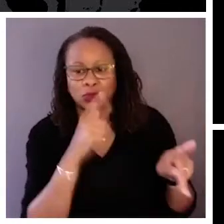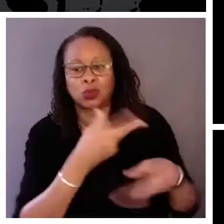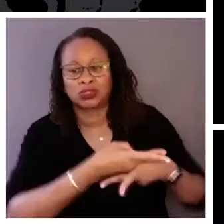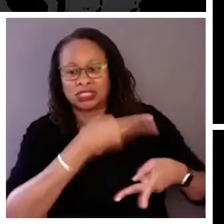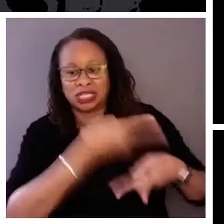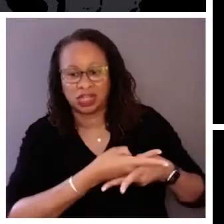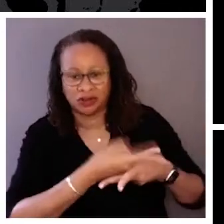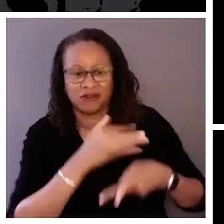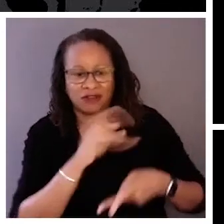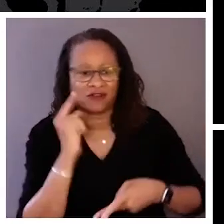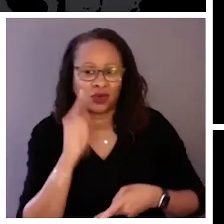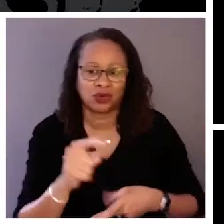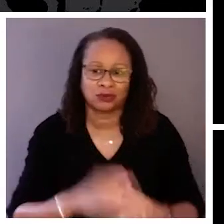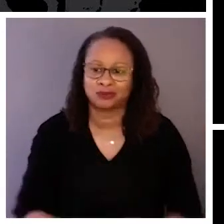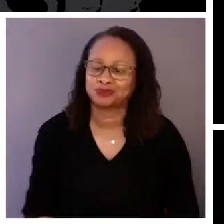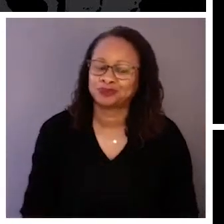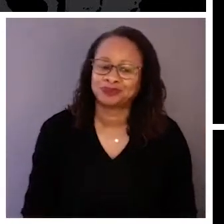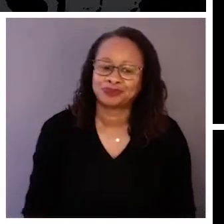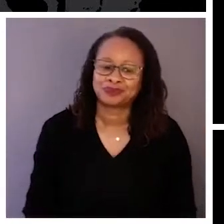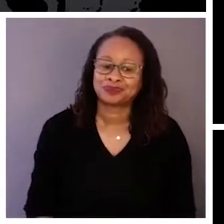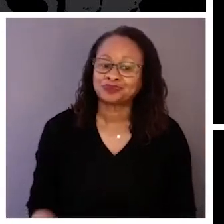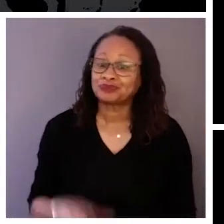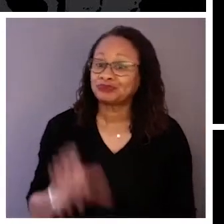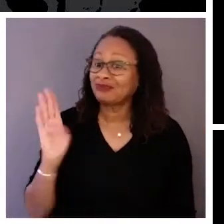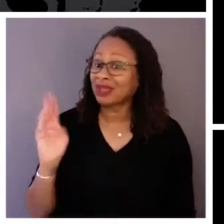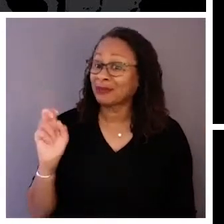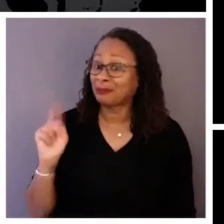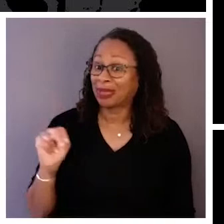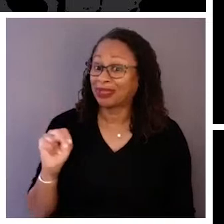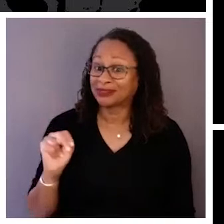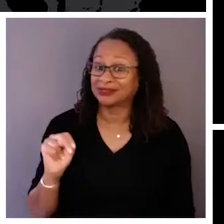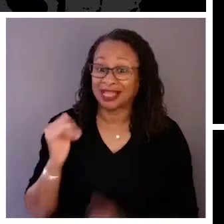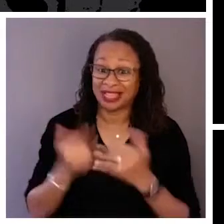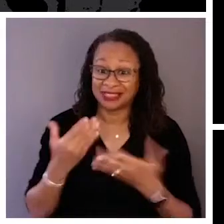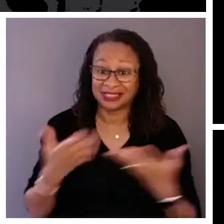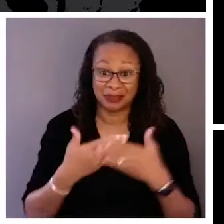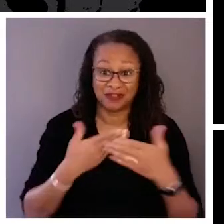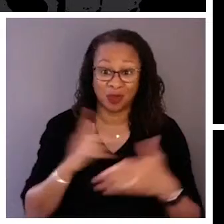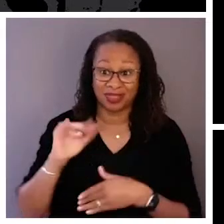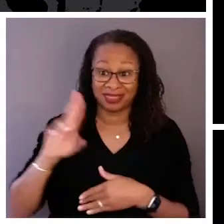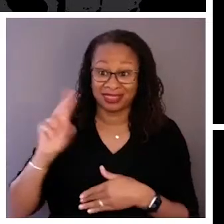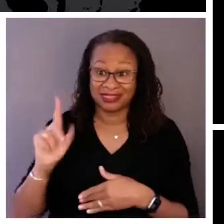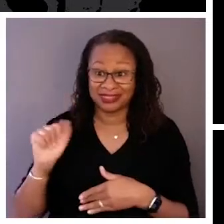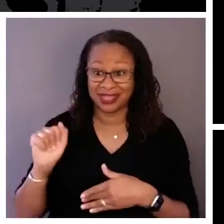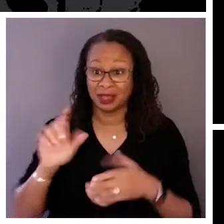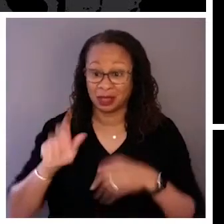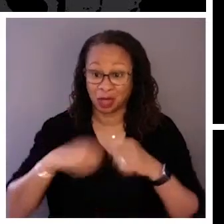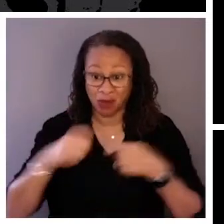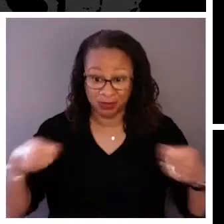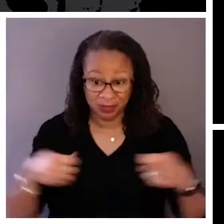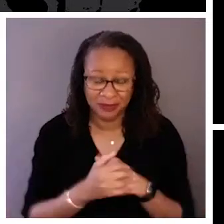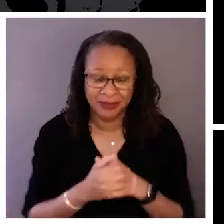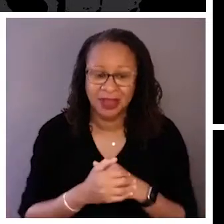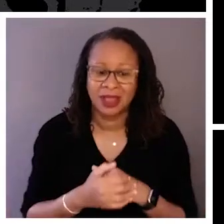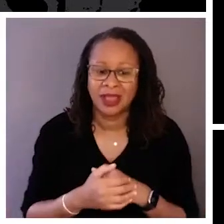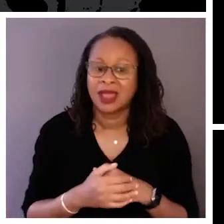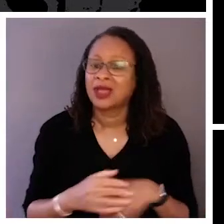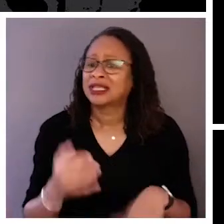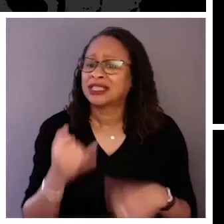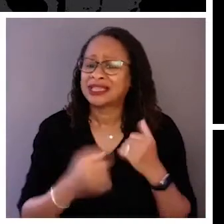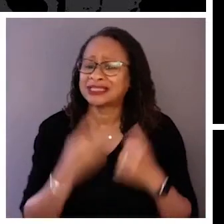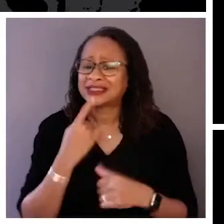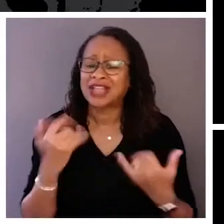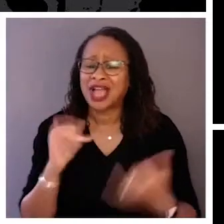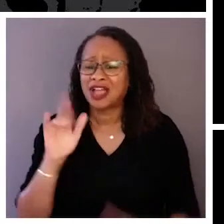of you. Sandra, last thing before Linda closes us out. My understanding on what you were just saying as well is that the IRS has payment